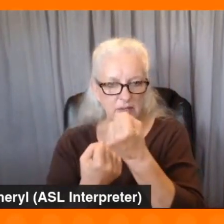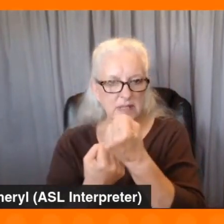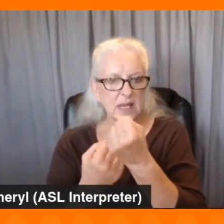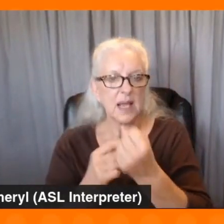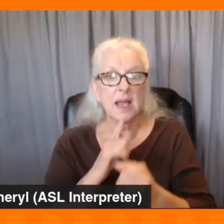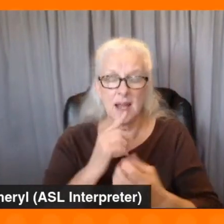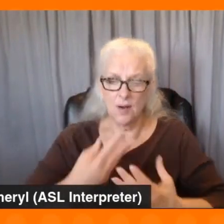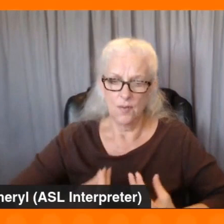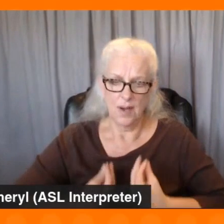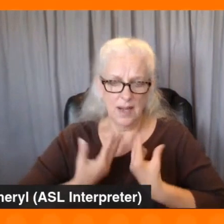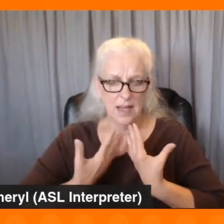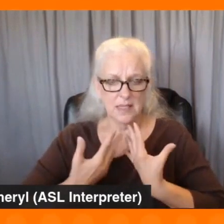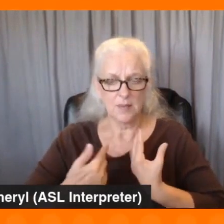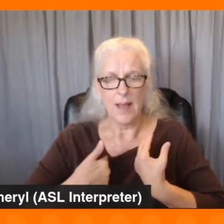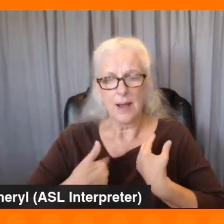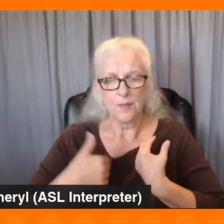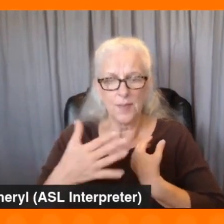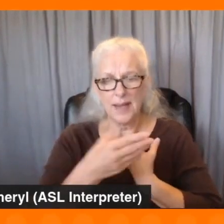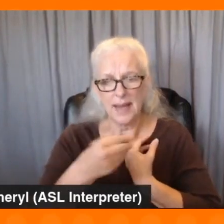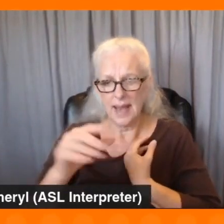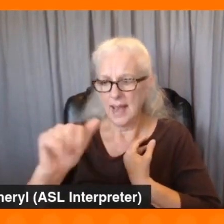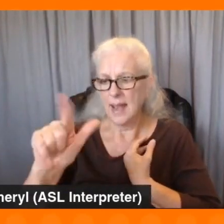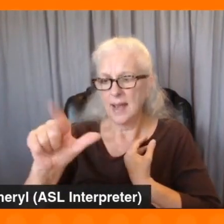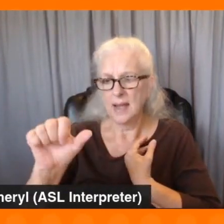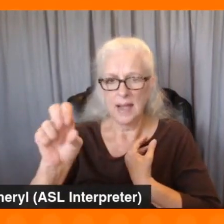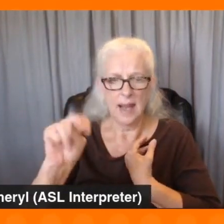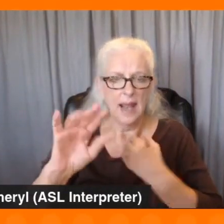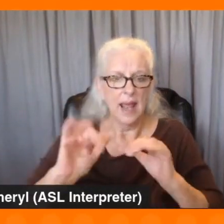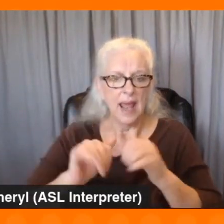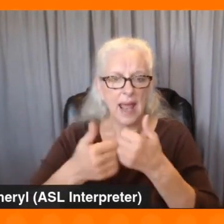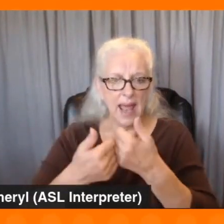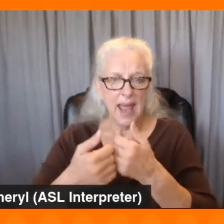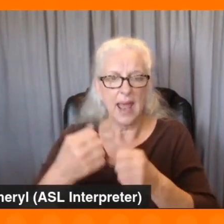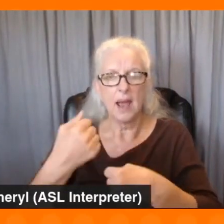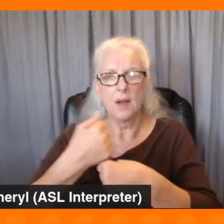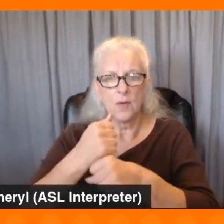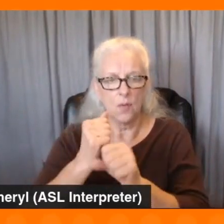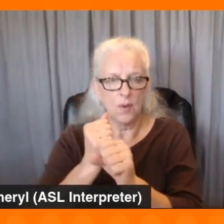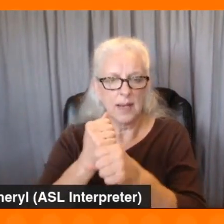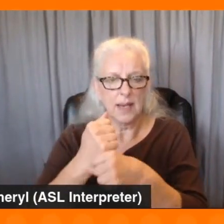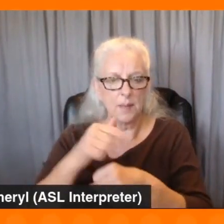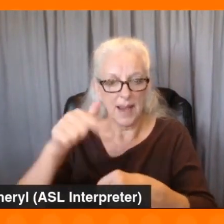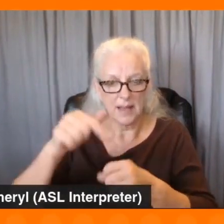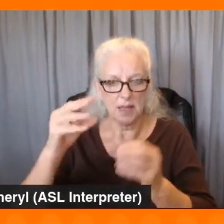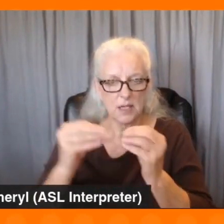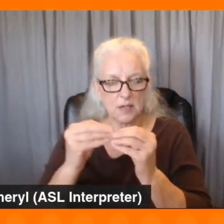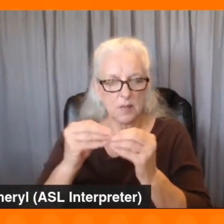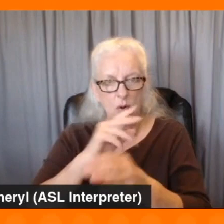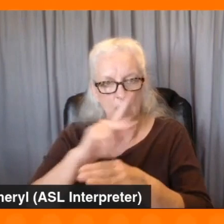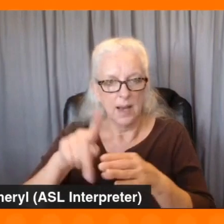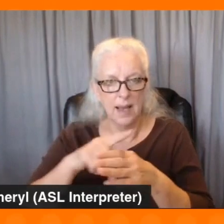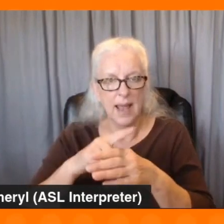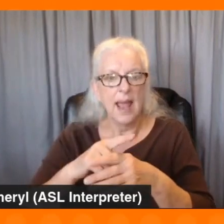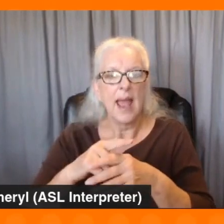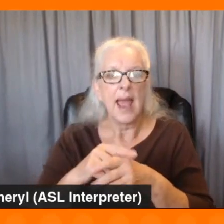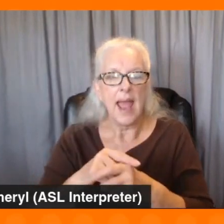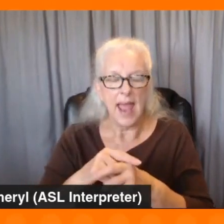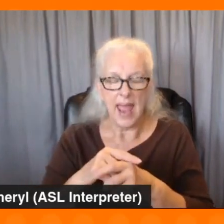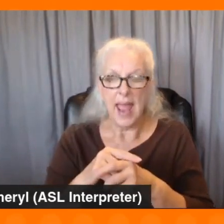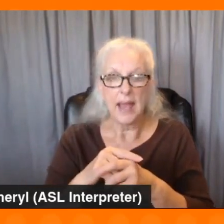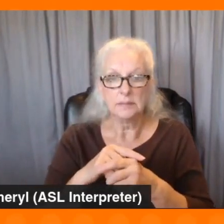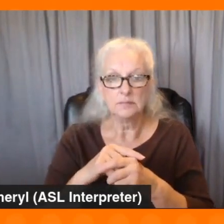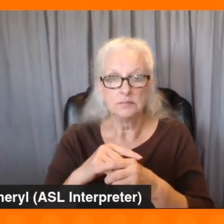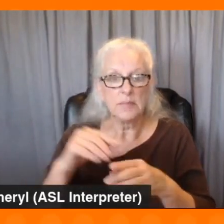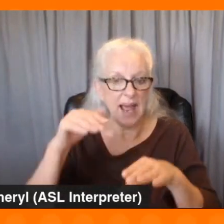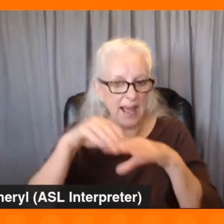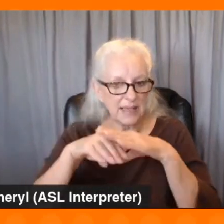I know it inspired Alan and several others, to think about how we can truly broaden participation and accessing the computer science space,